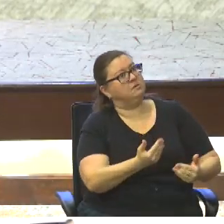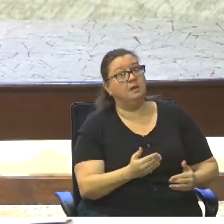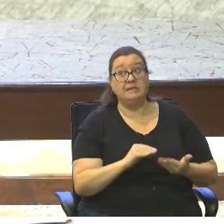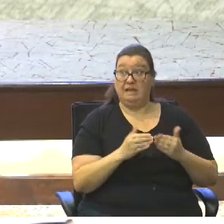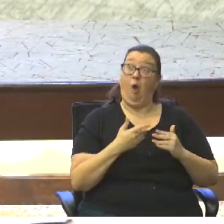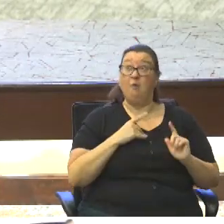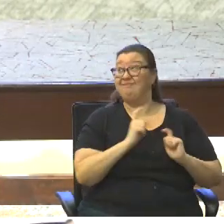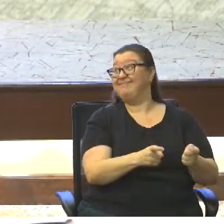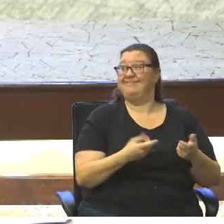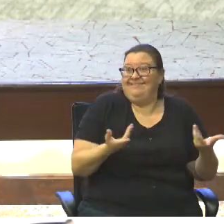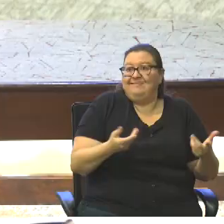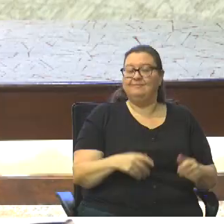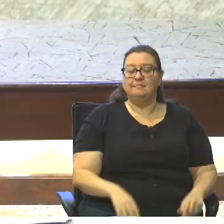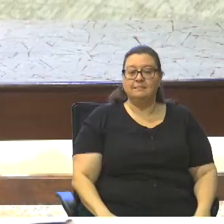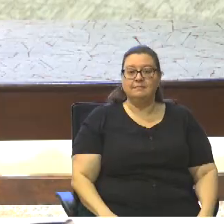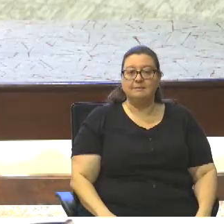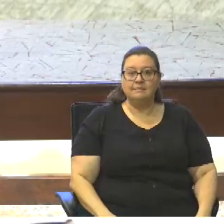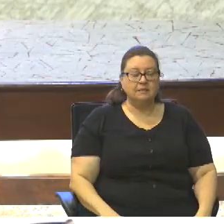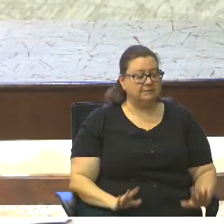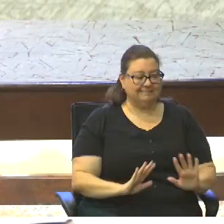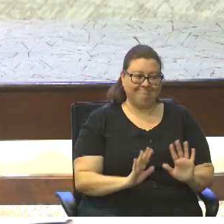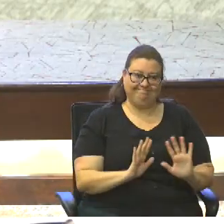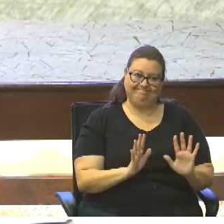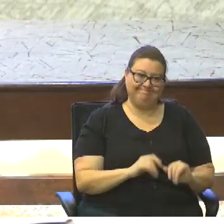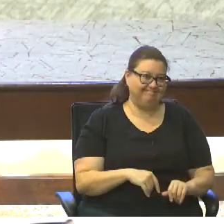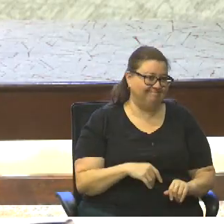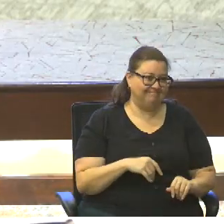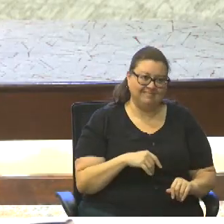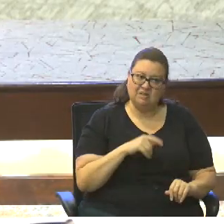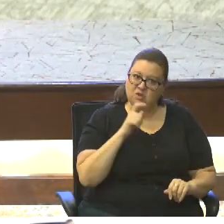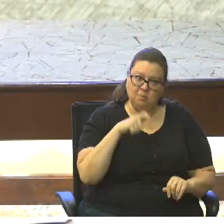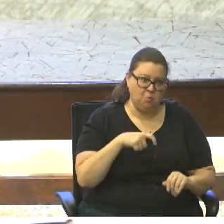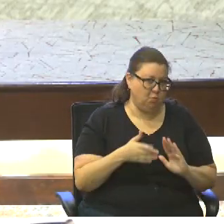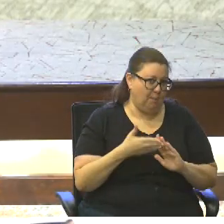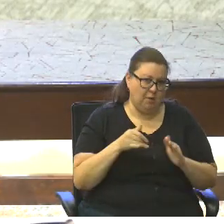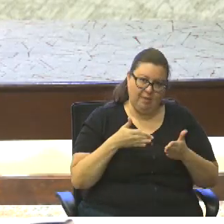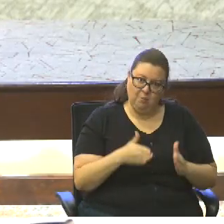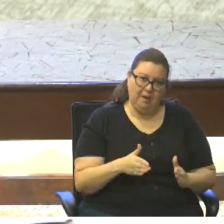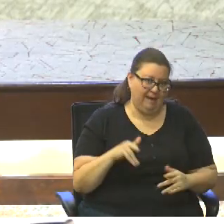has extended the lease. That is not typically how airports operate.